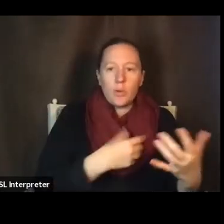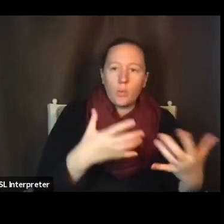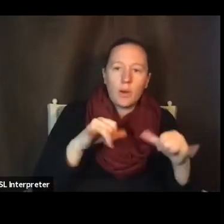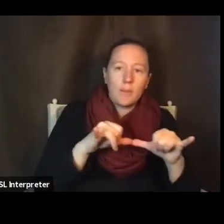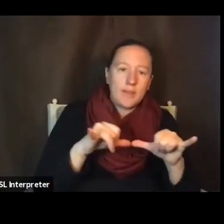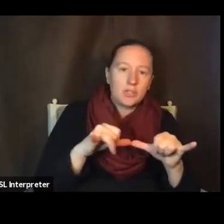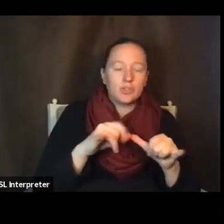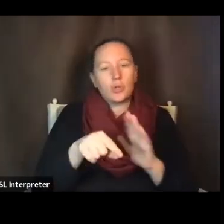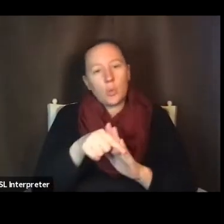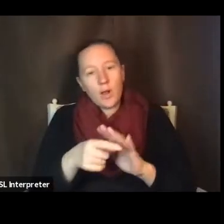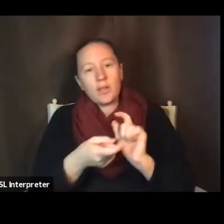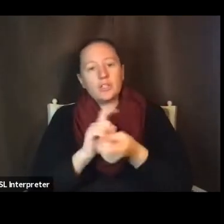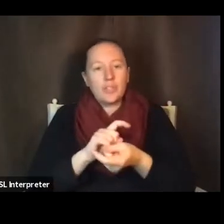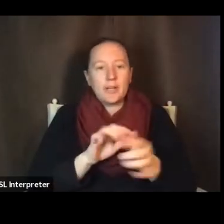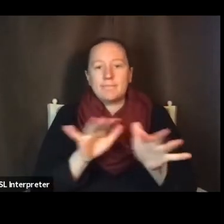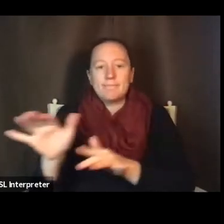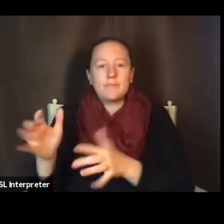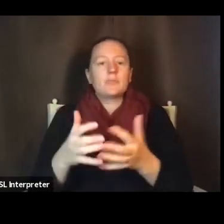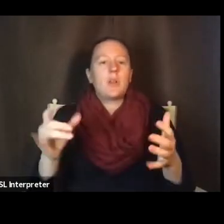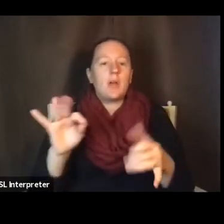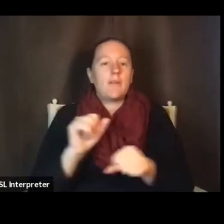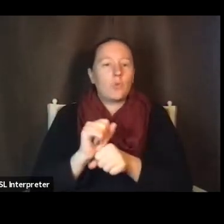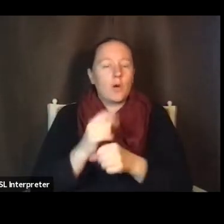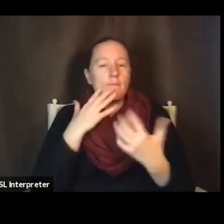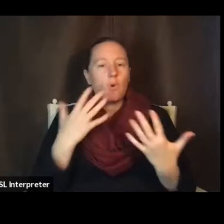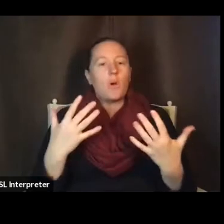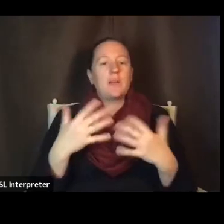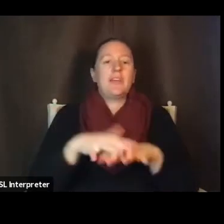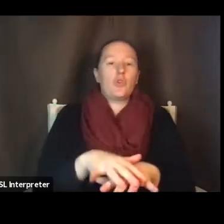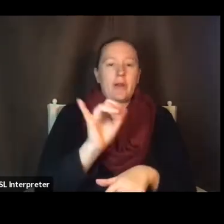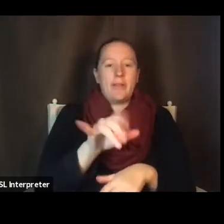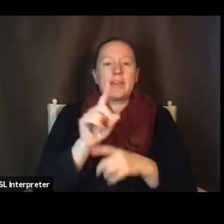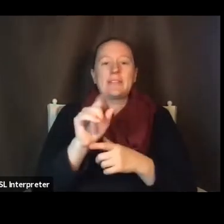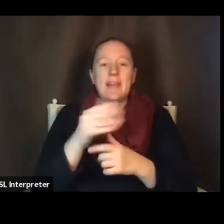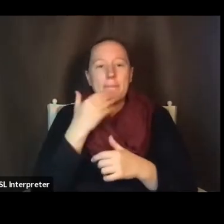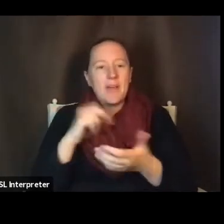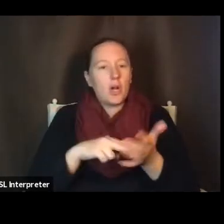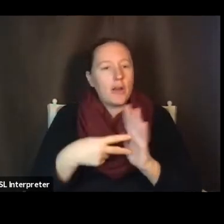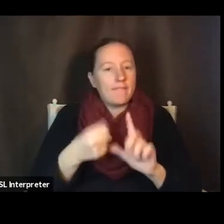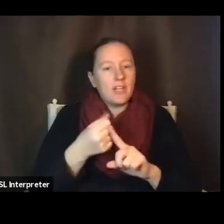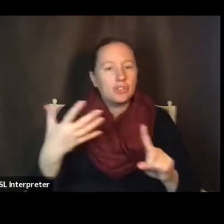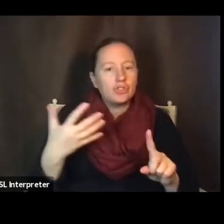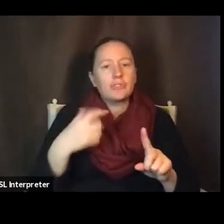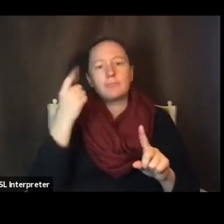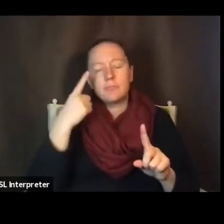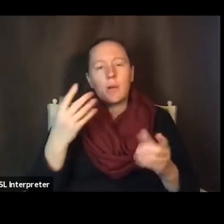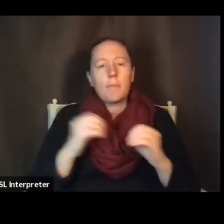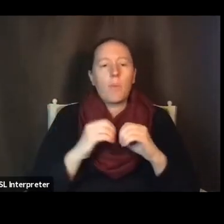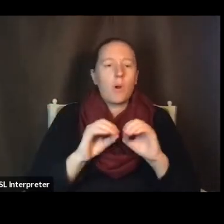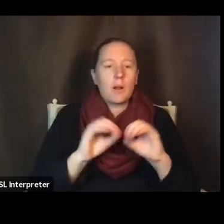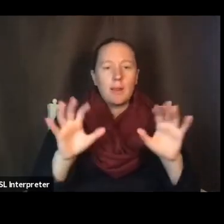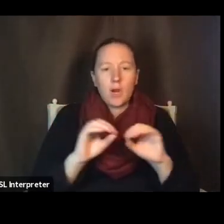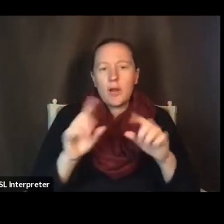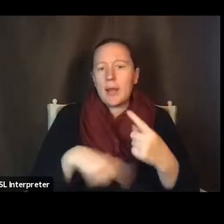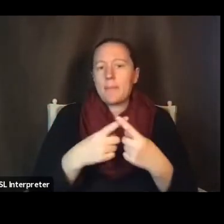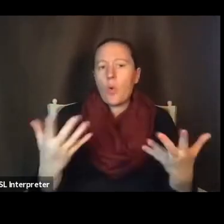change. And so there's a lot of work to do there to integrate that data, better define the data metrics, and also have more clarity about what we need to track